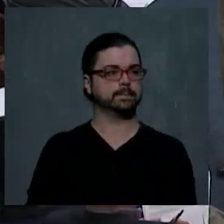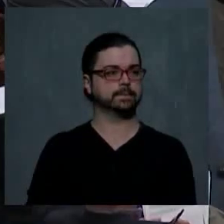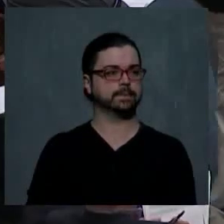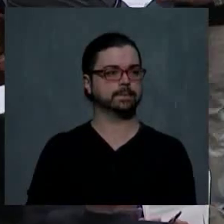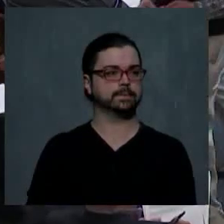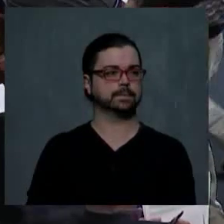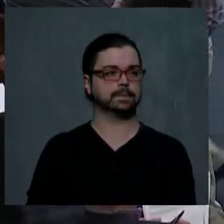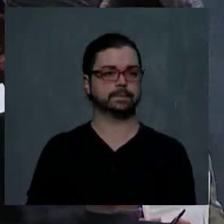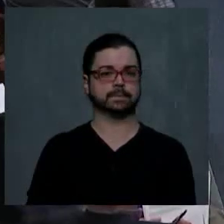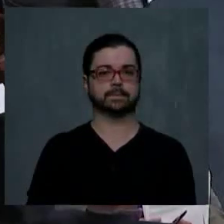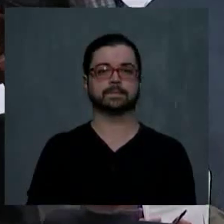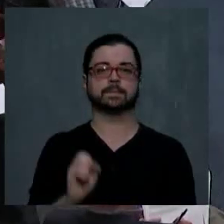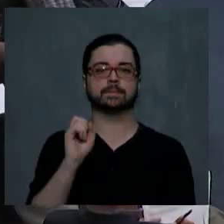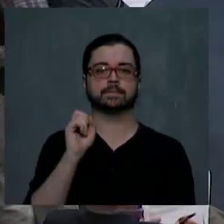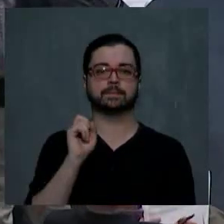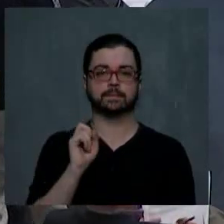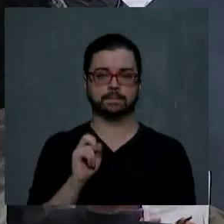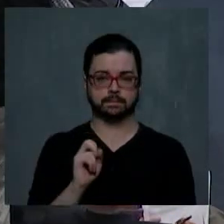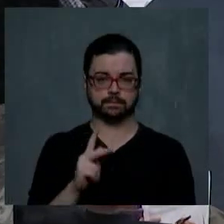Okay.